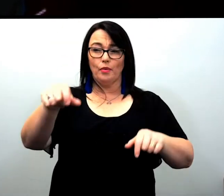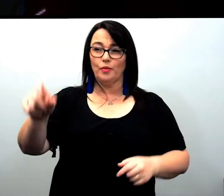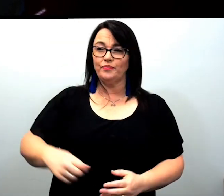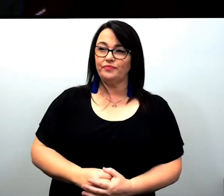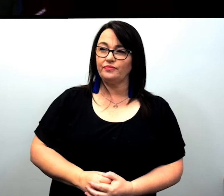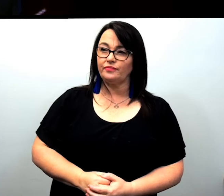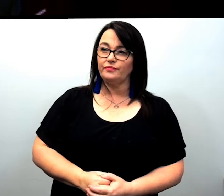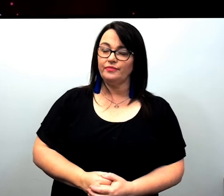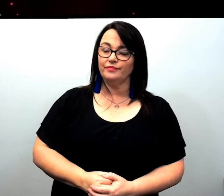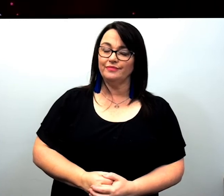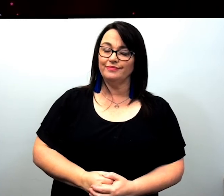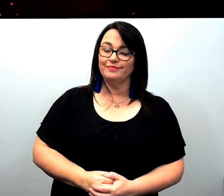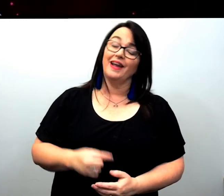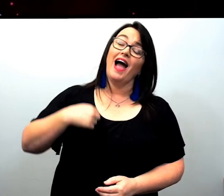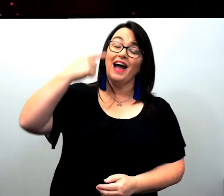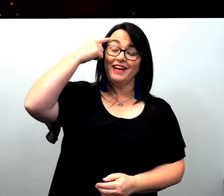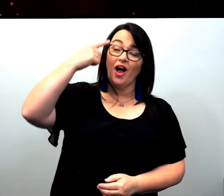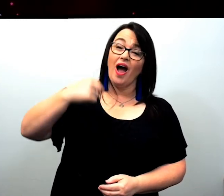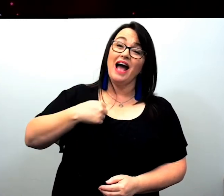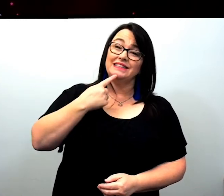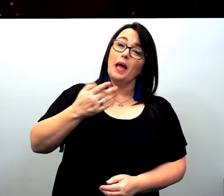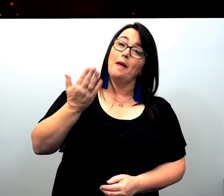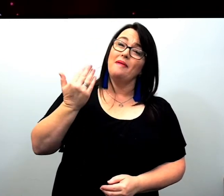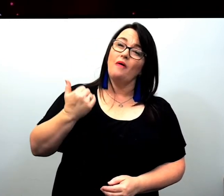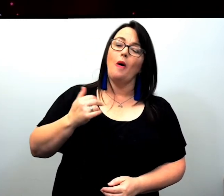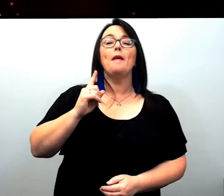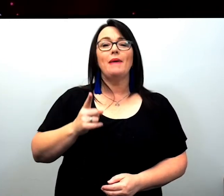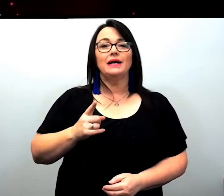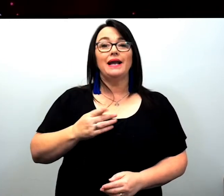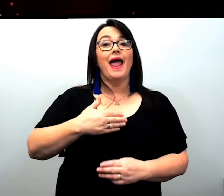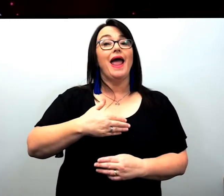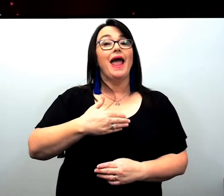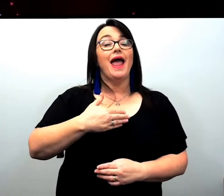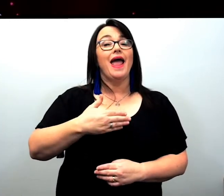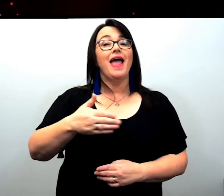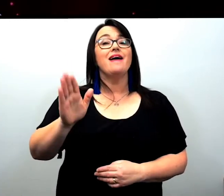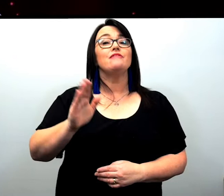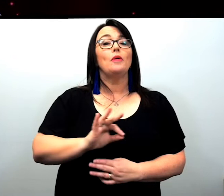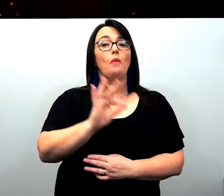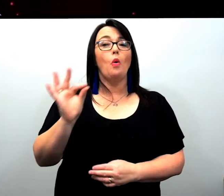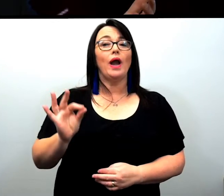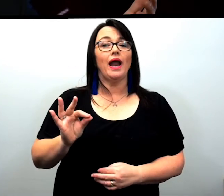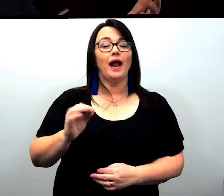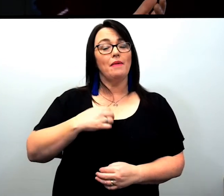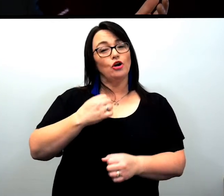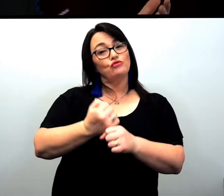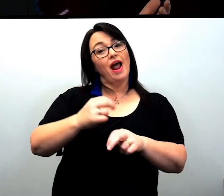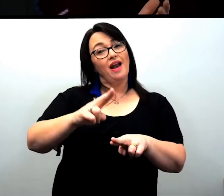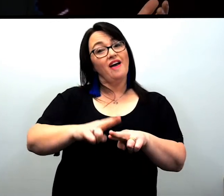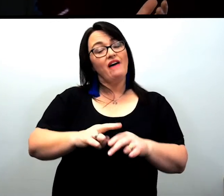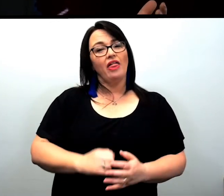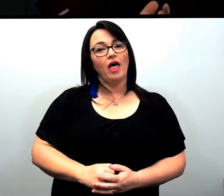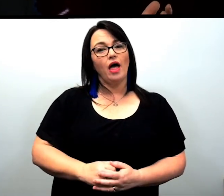I know I've said this before, but every morning my grandfather would get up, he would lift his hands to heaven, and he would say, I